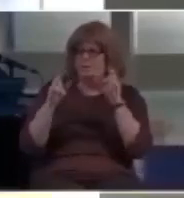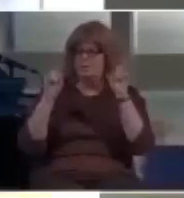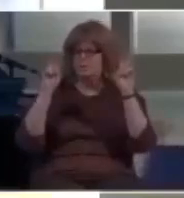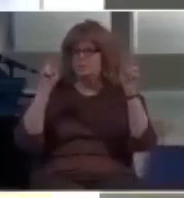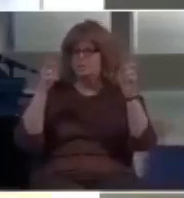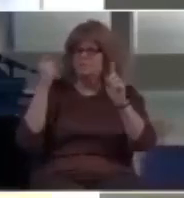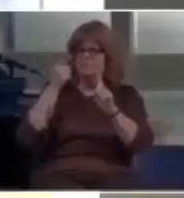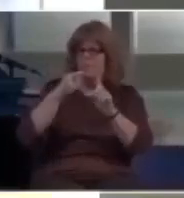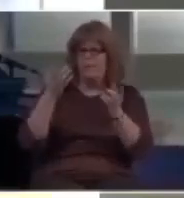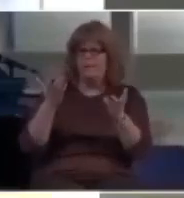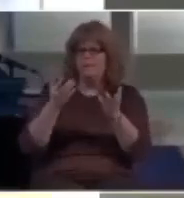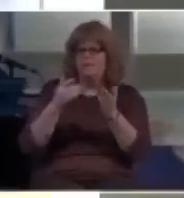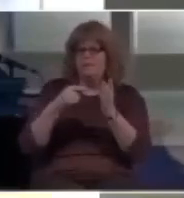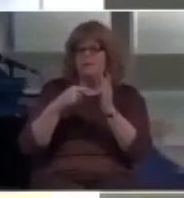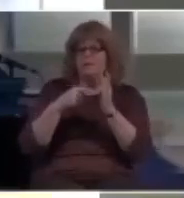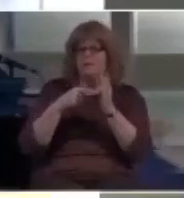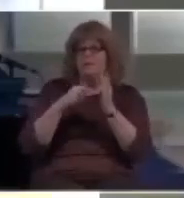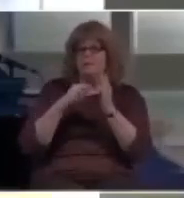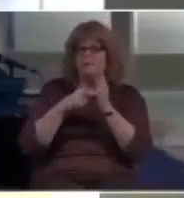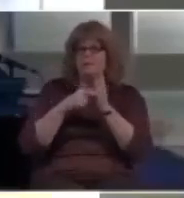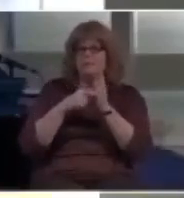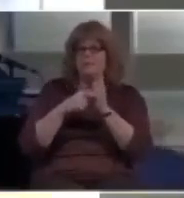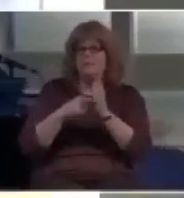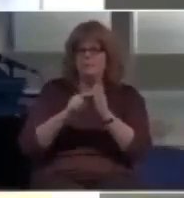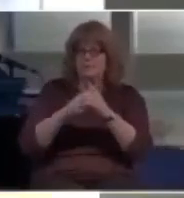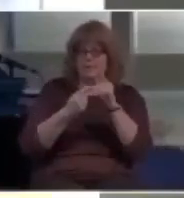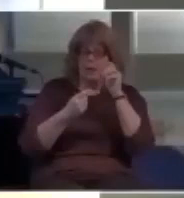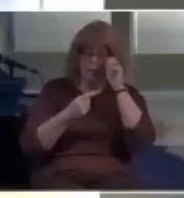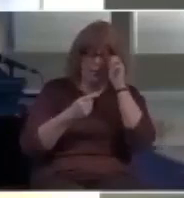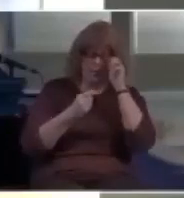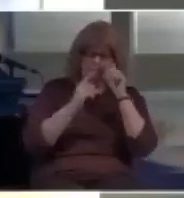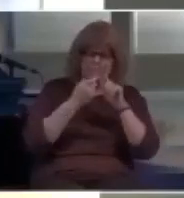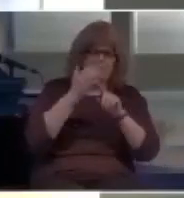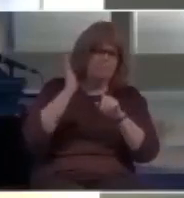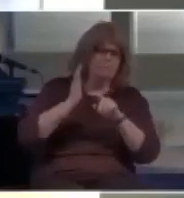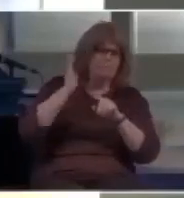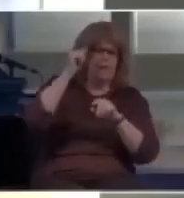whole theme of the book of Revelation is that starting from the garden